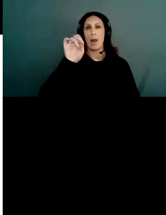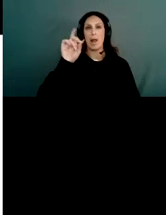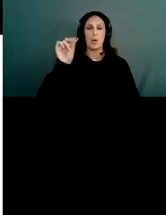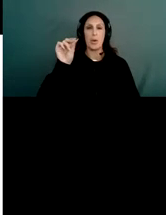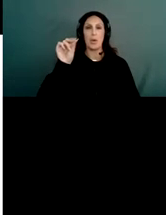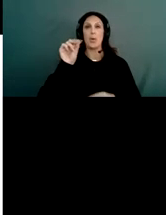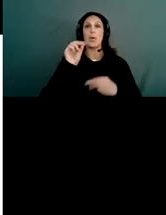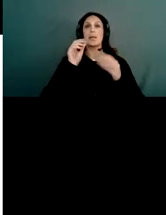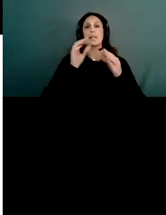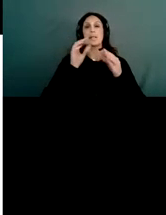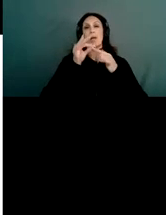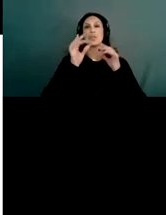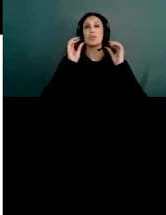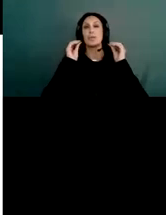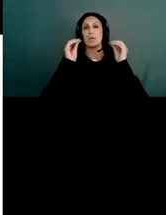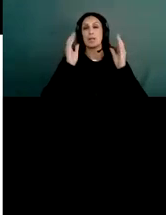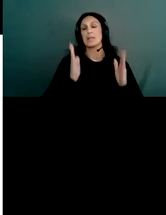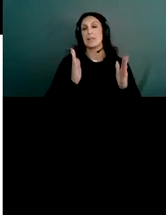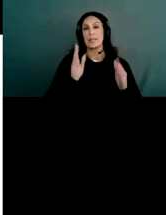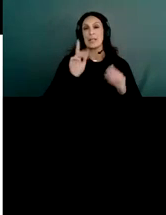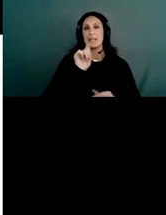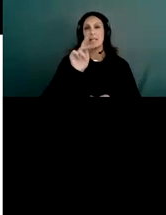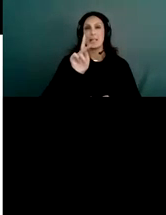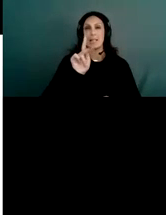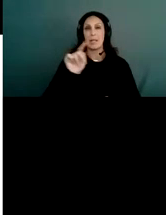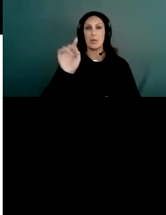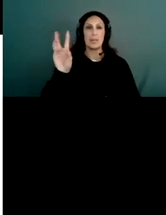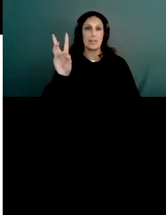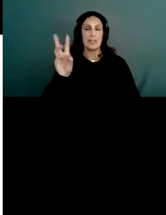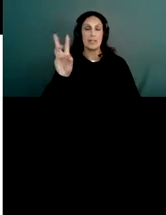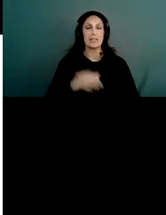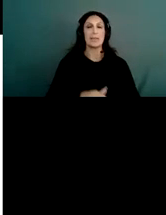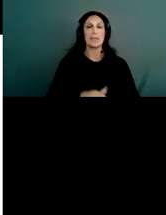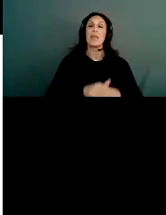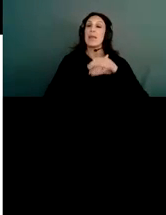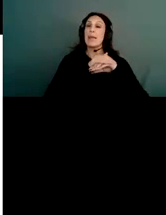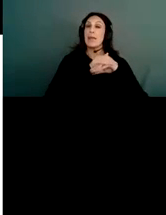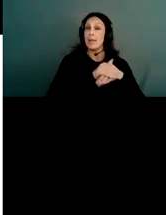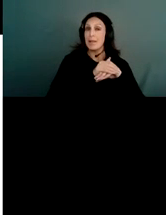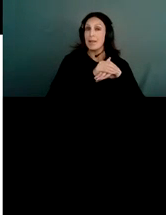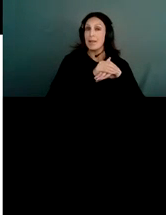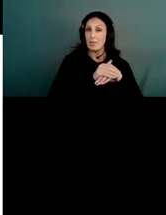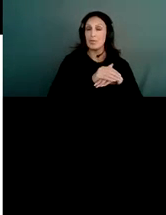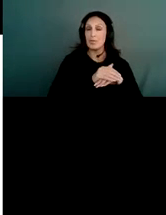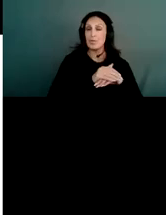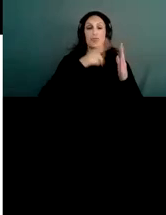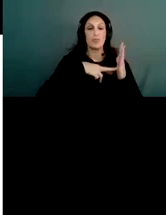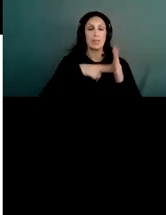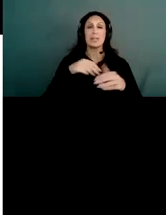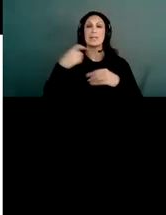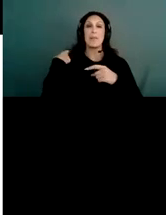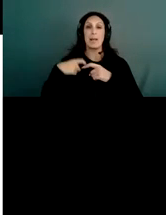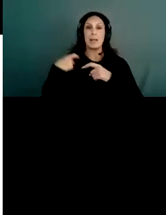Specialist for TK 6th grade, English Language Arts, Spanish Language Arts, and English Language Development.